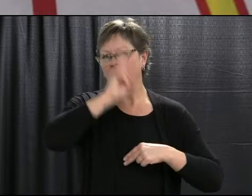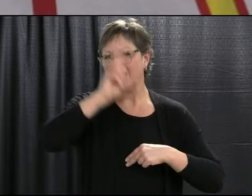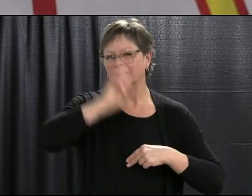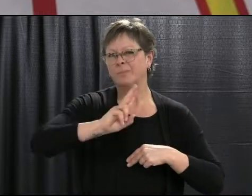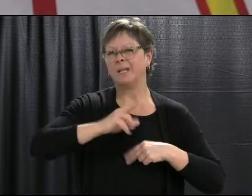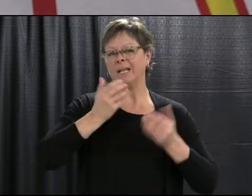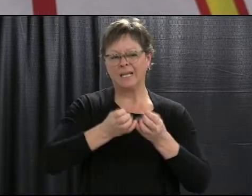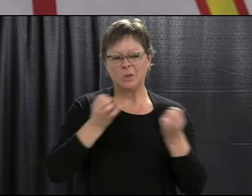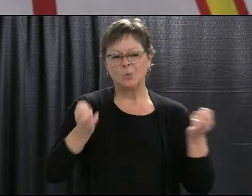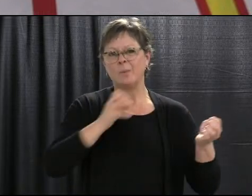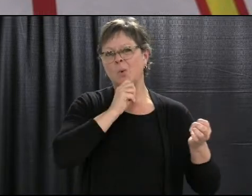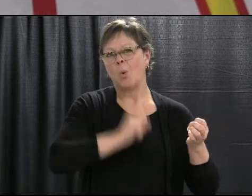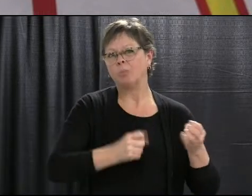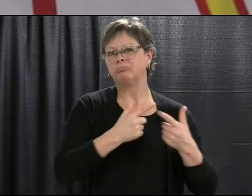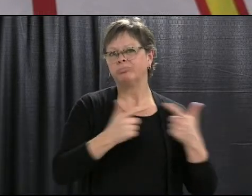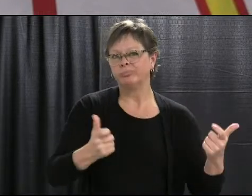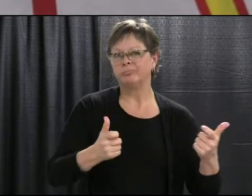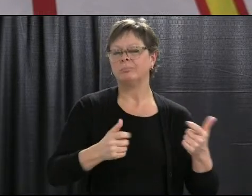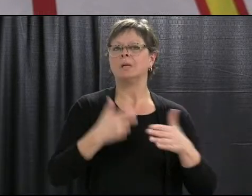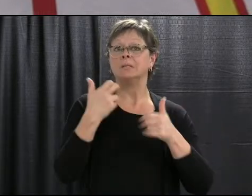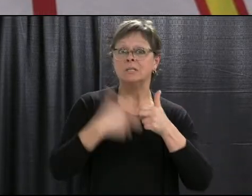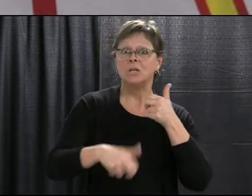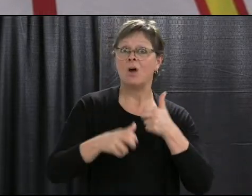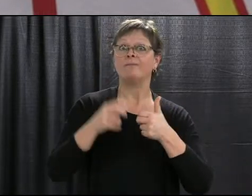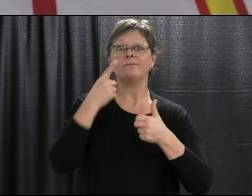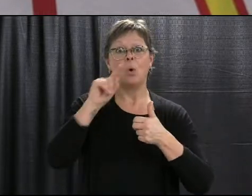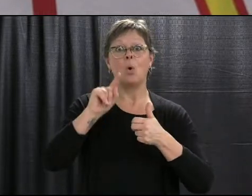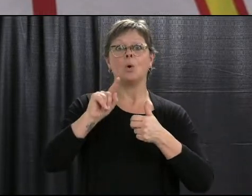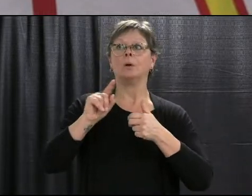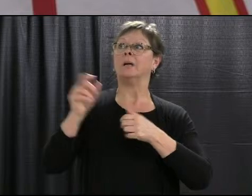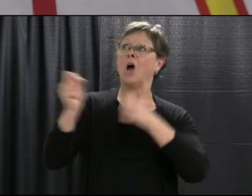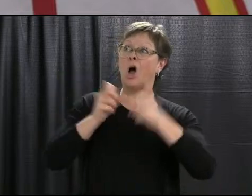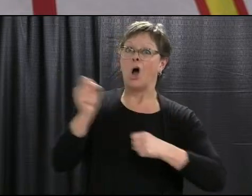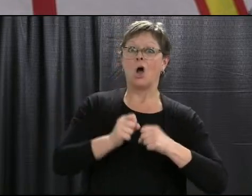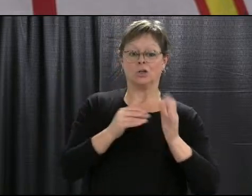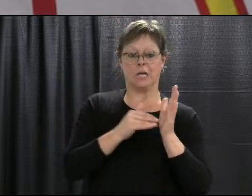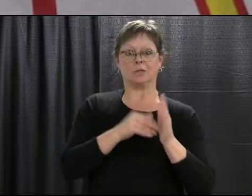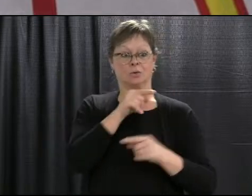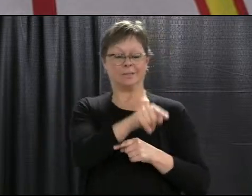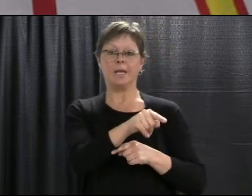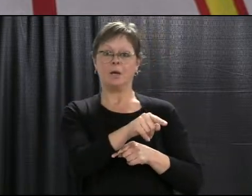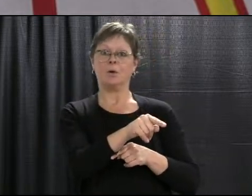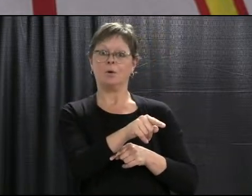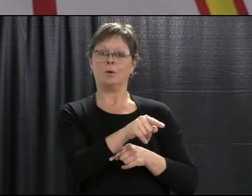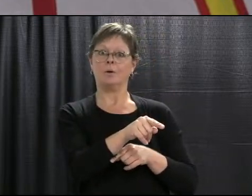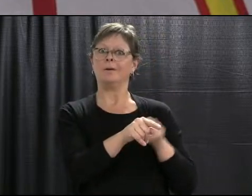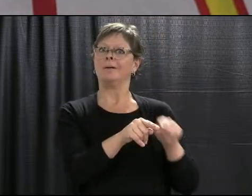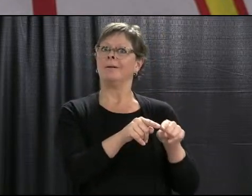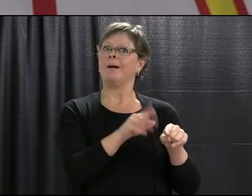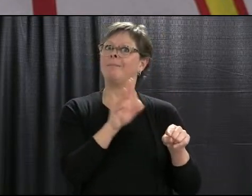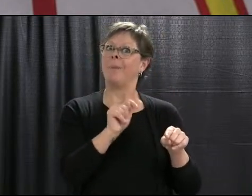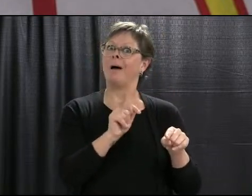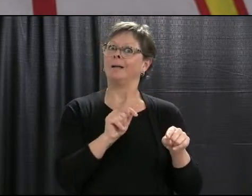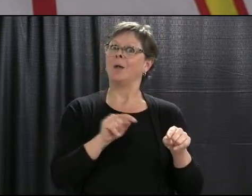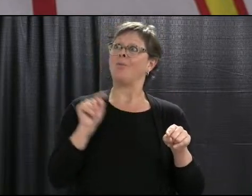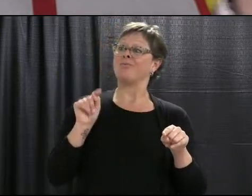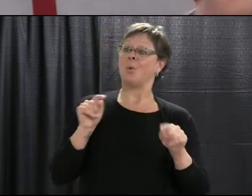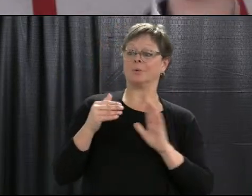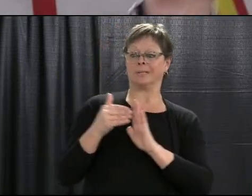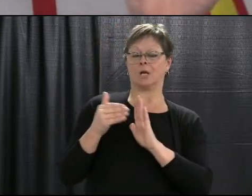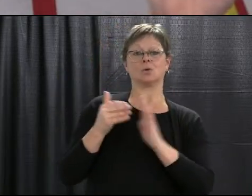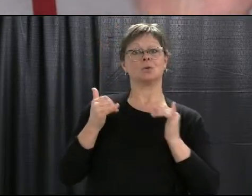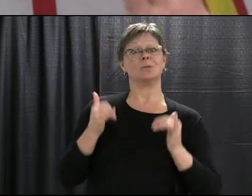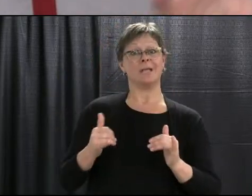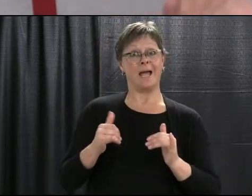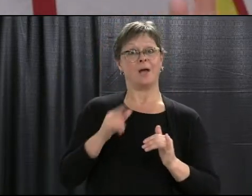outdated equipment and so these decisions are all parts of a puzzle that when you put it together, you